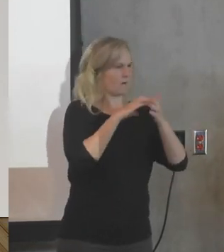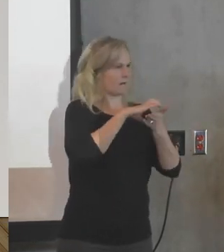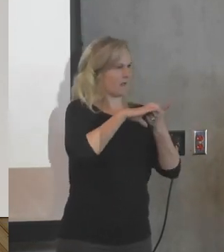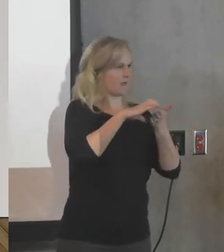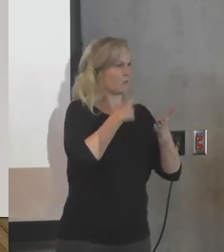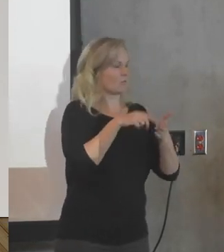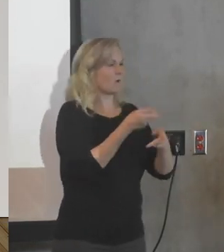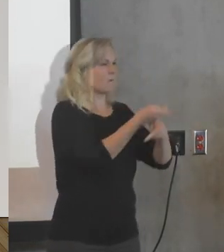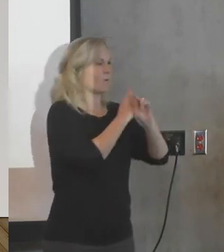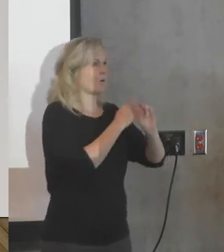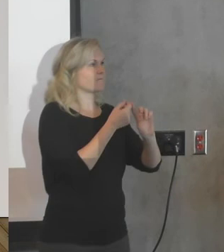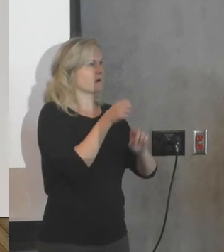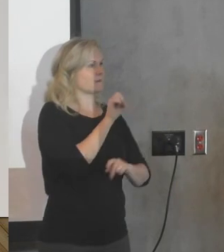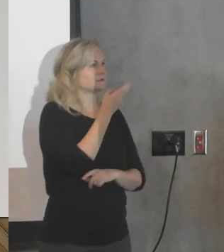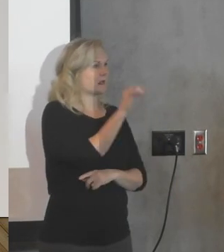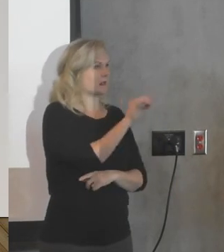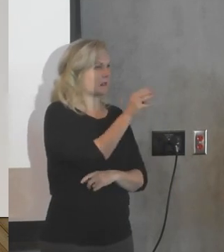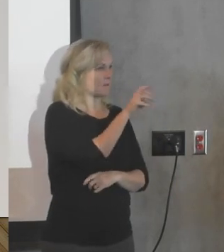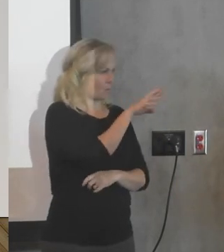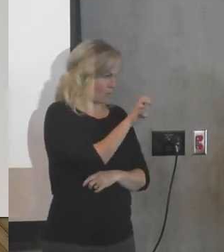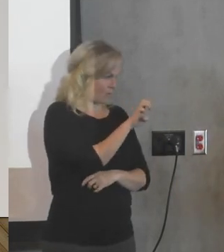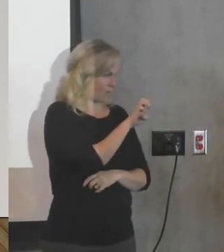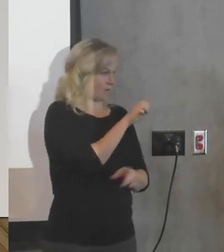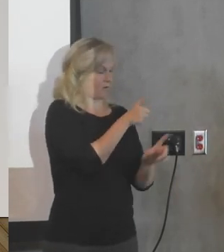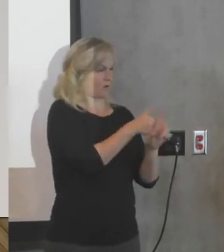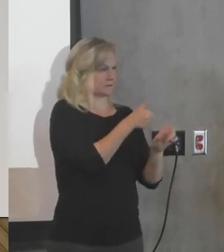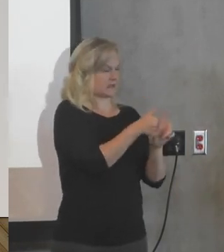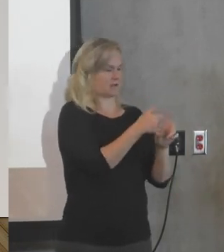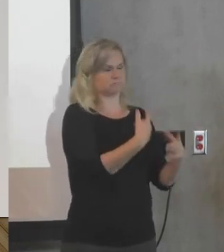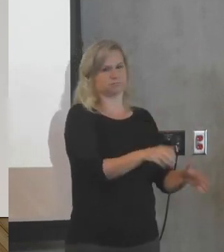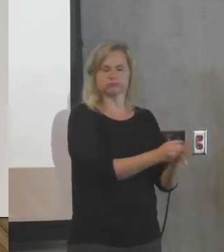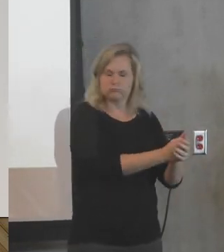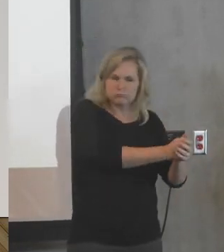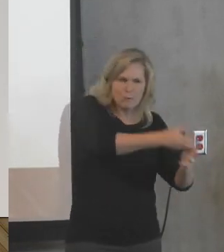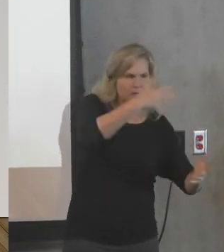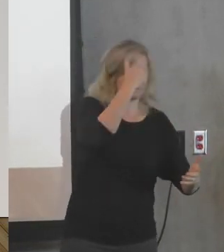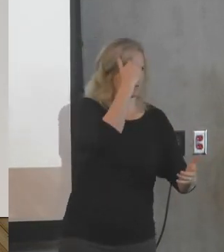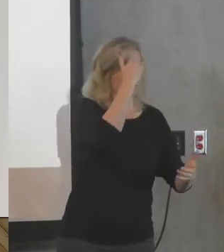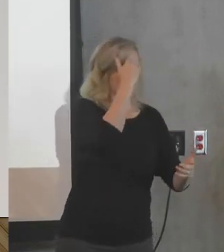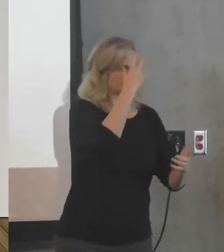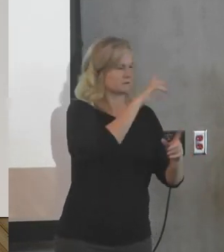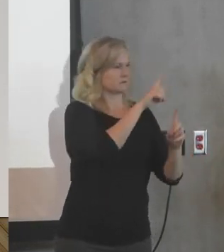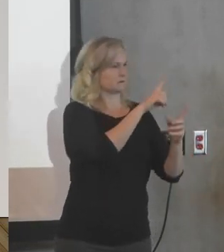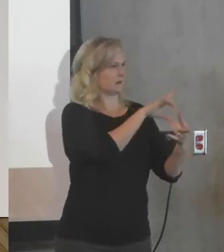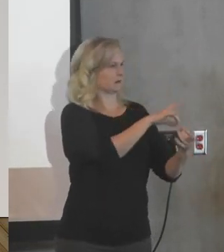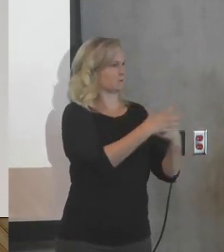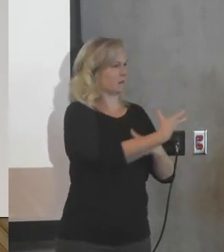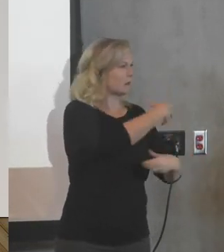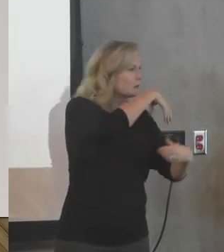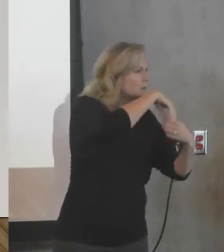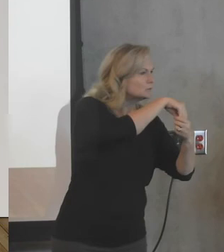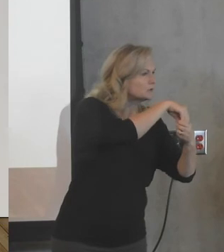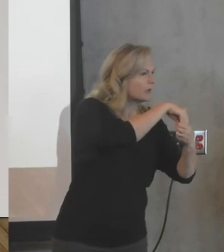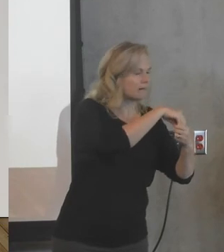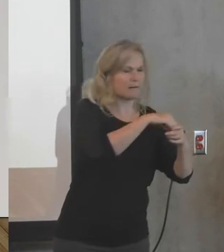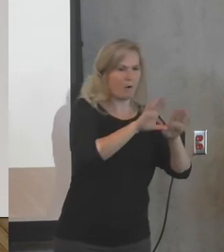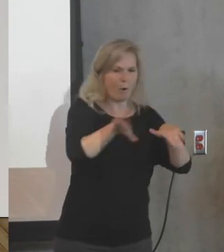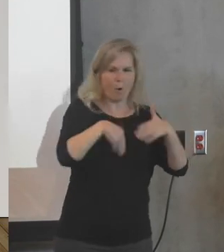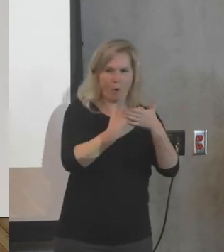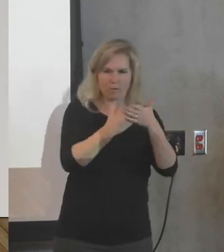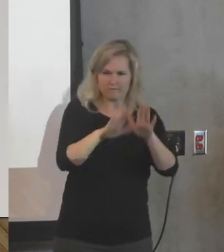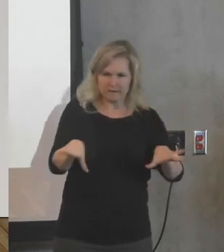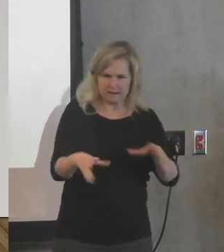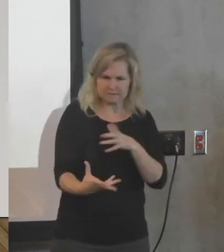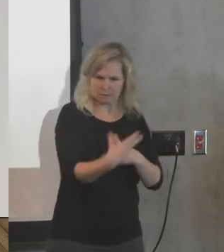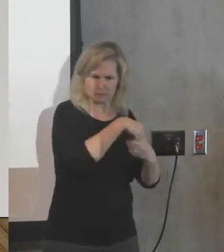Shelley Moore. She is a wealth of knowledge when it goes into inclusion and including kids in the classroom.